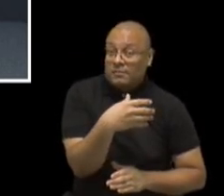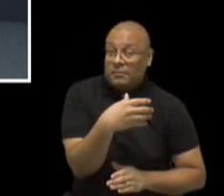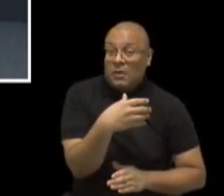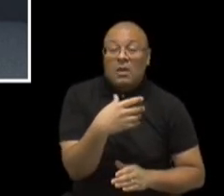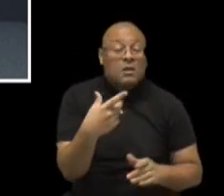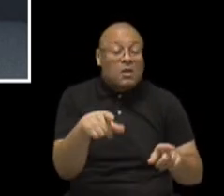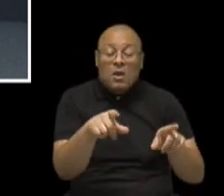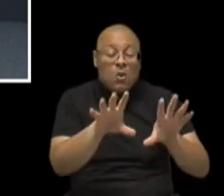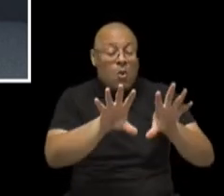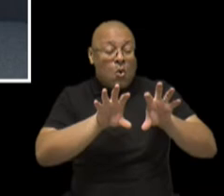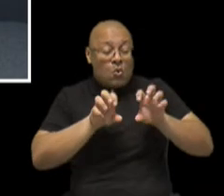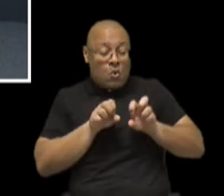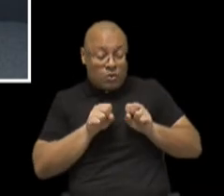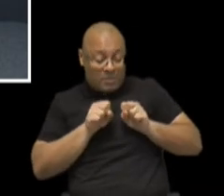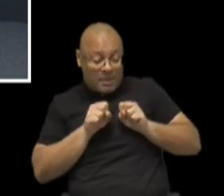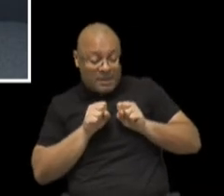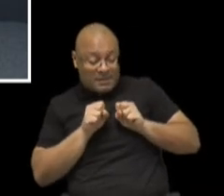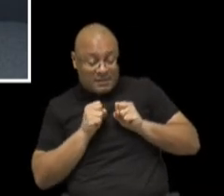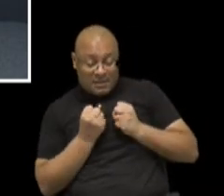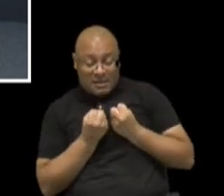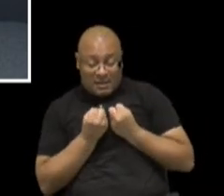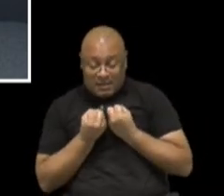contaminate them with